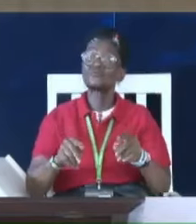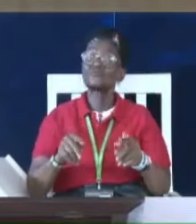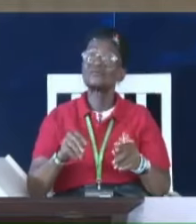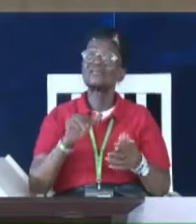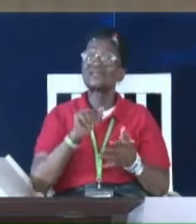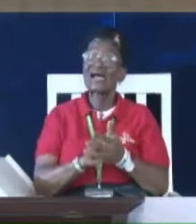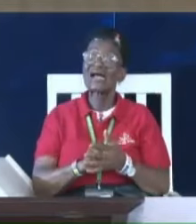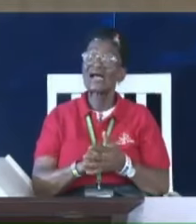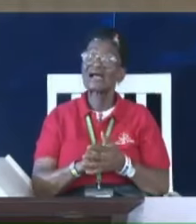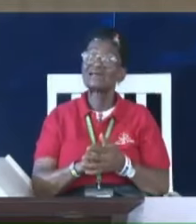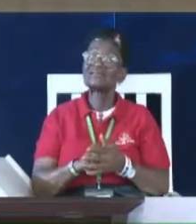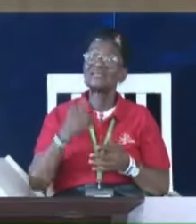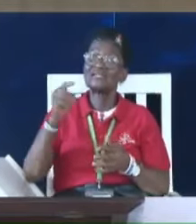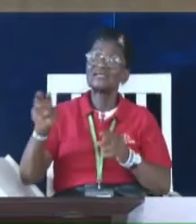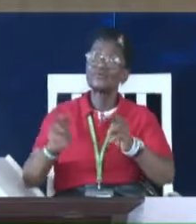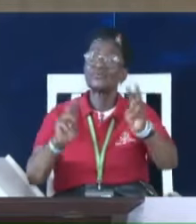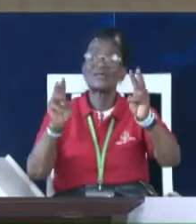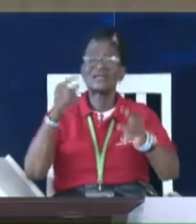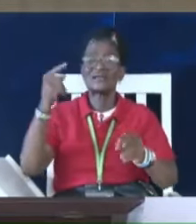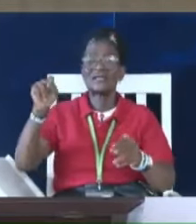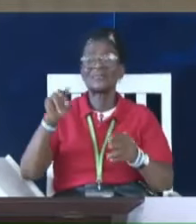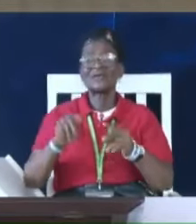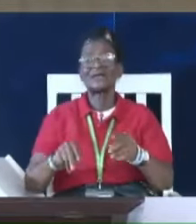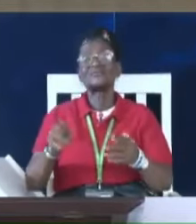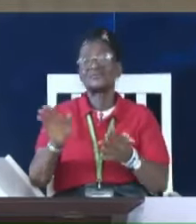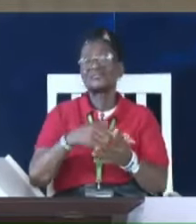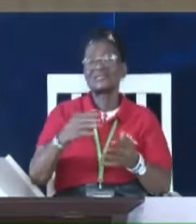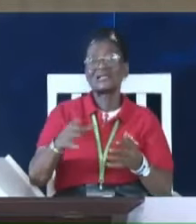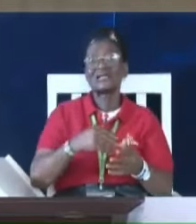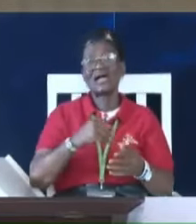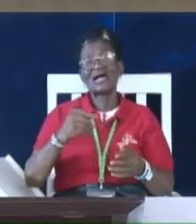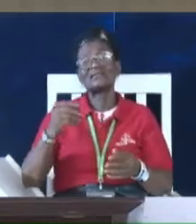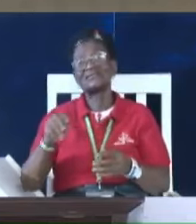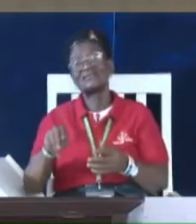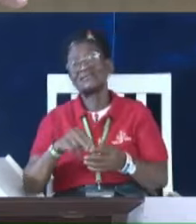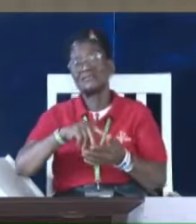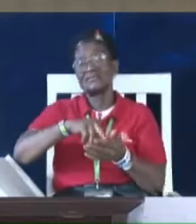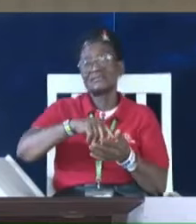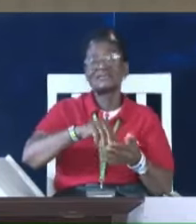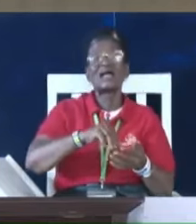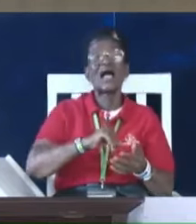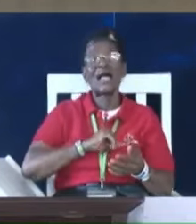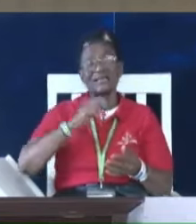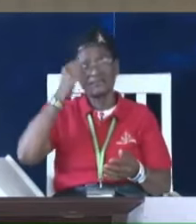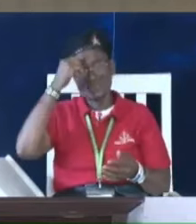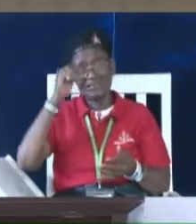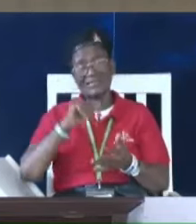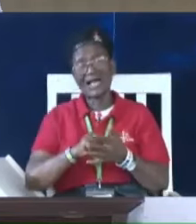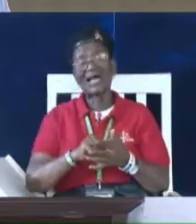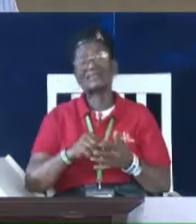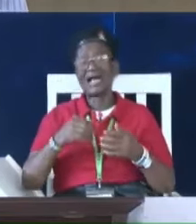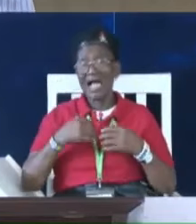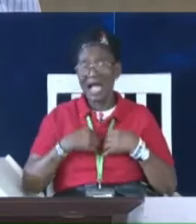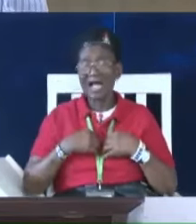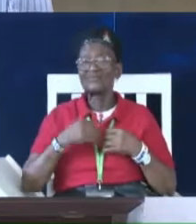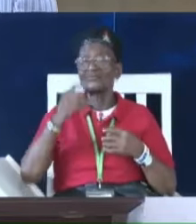way the fellow is singing, the way the fellow is saying, I think that one needs to be repositioned.